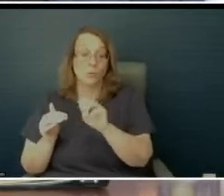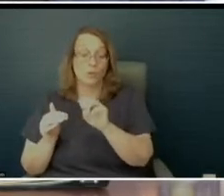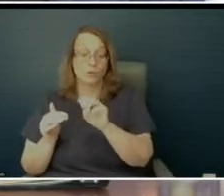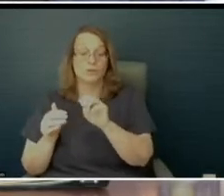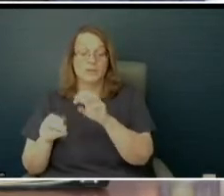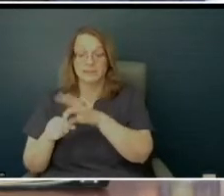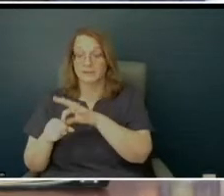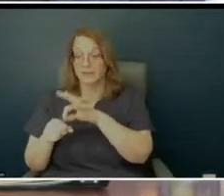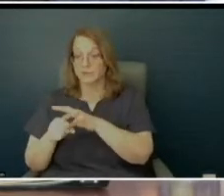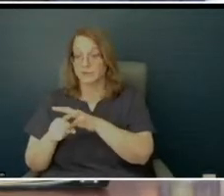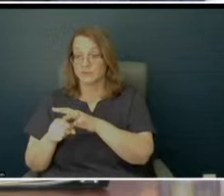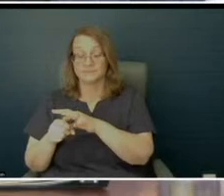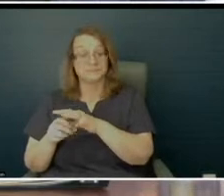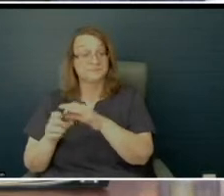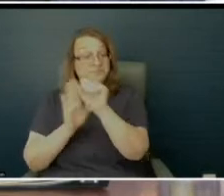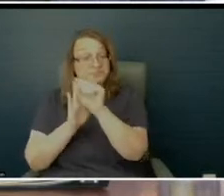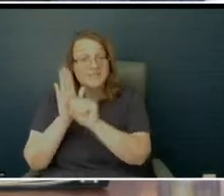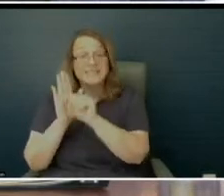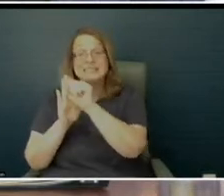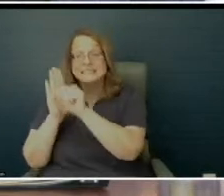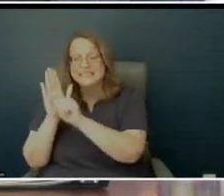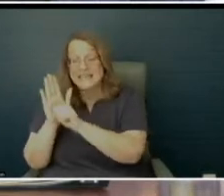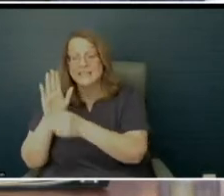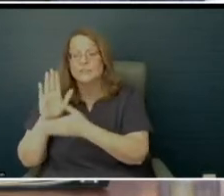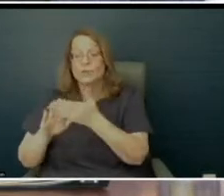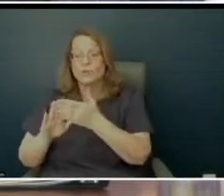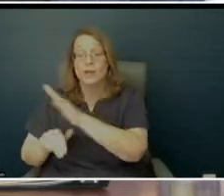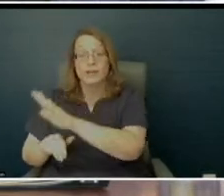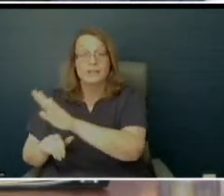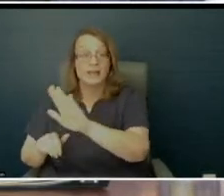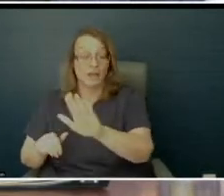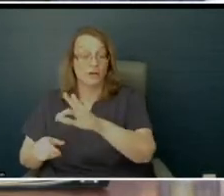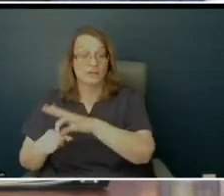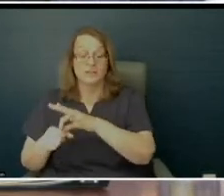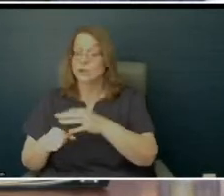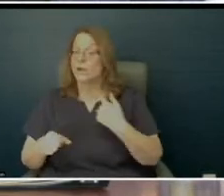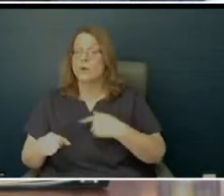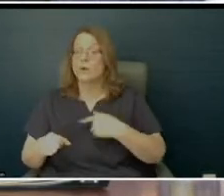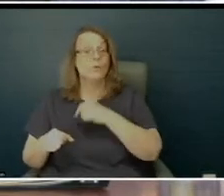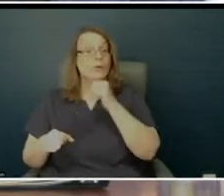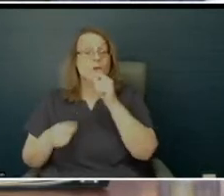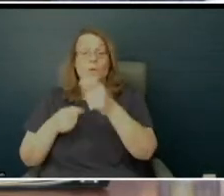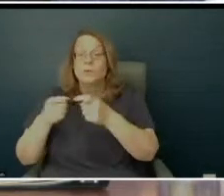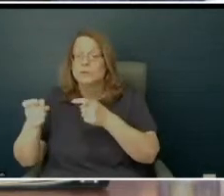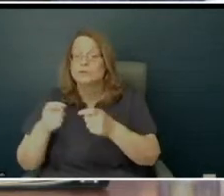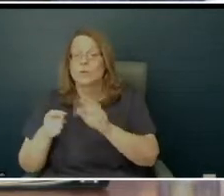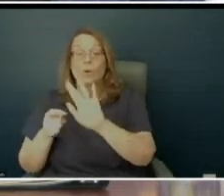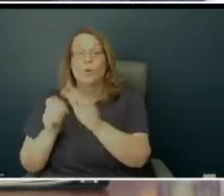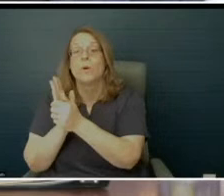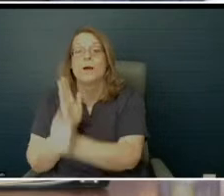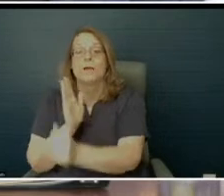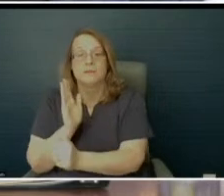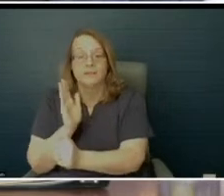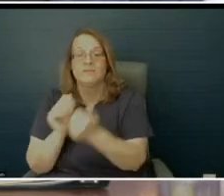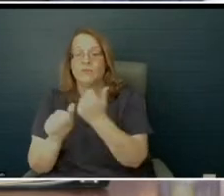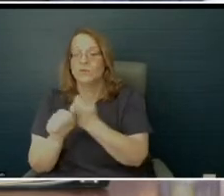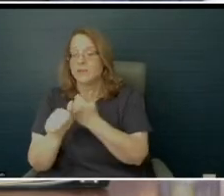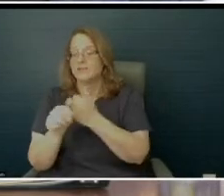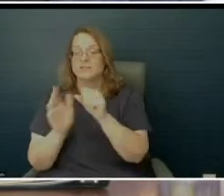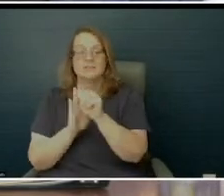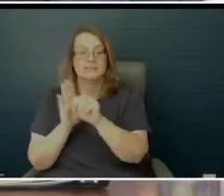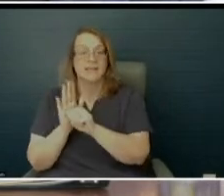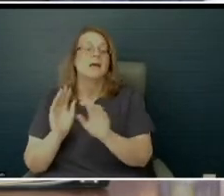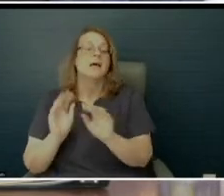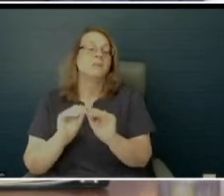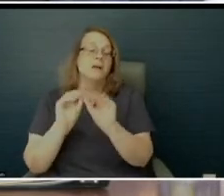States run their elections. We are not quality control for the states. We are obviously interested in